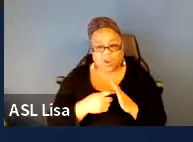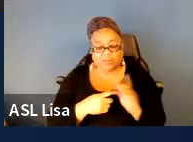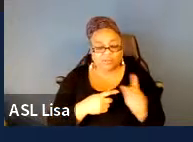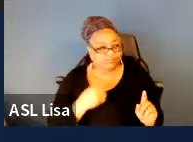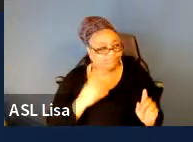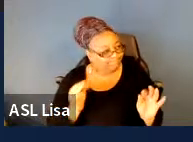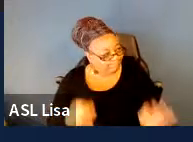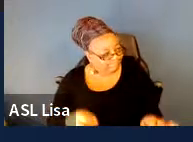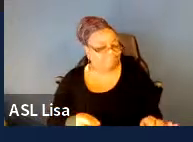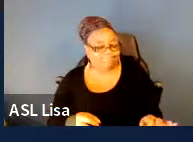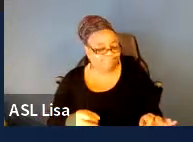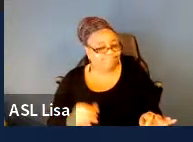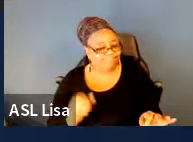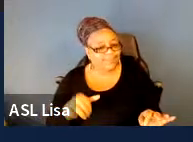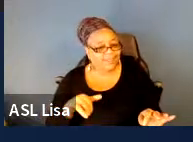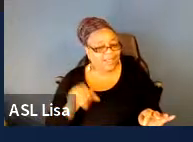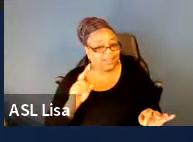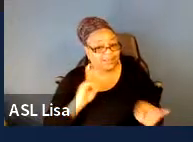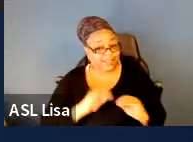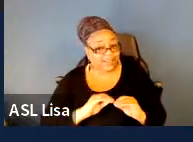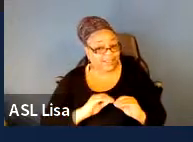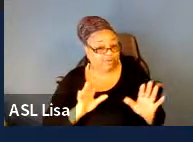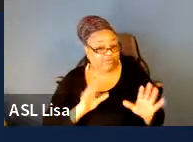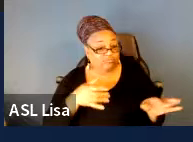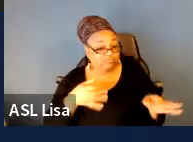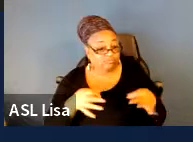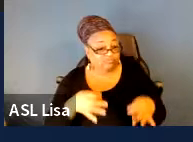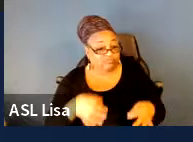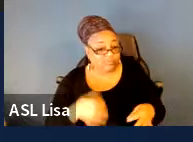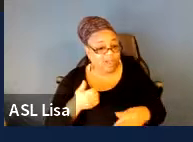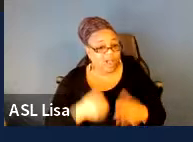It's even explicit in